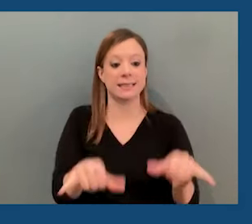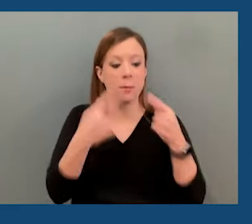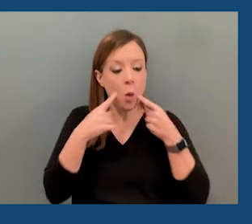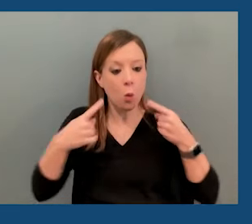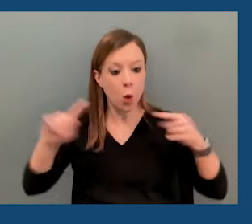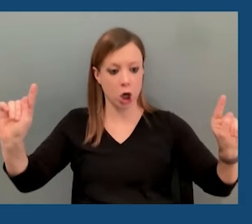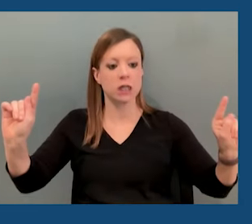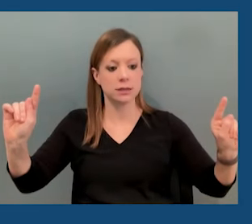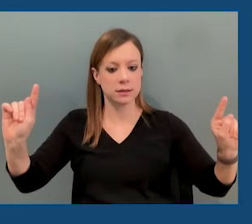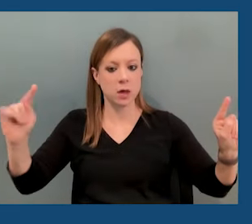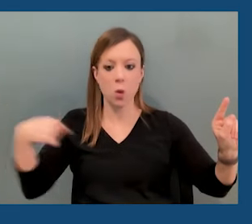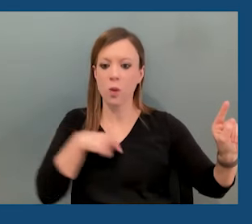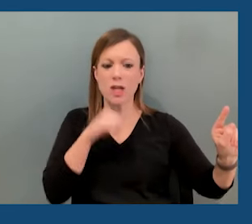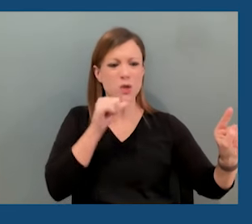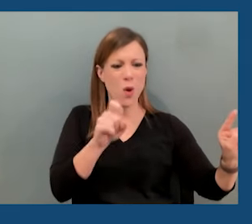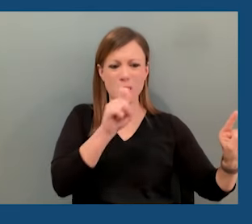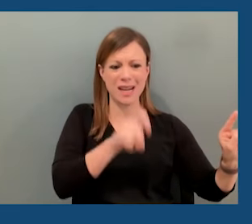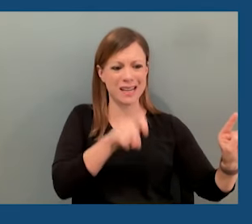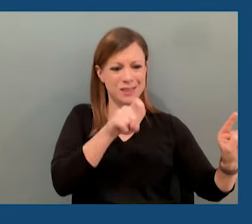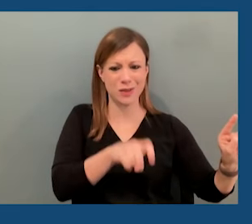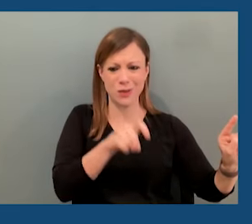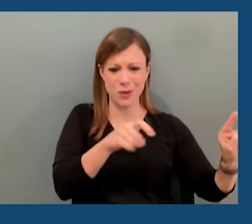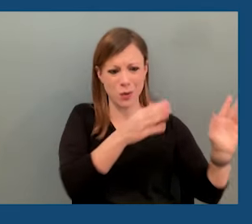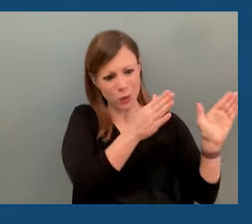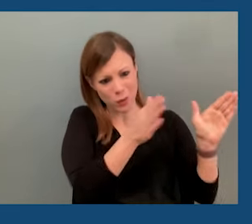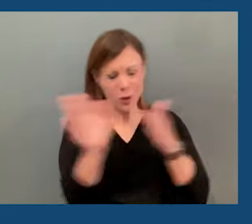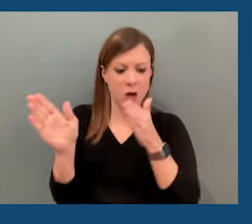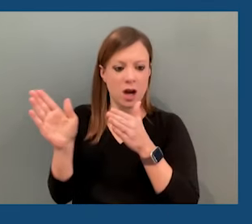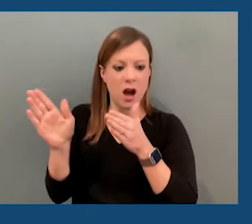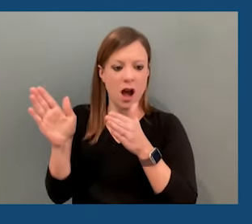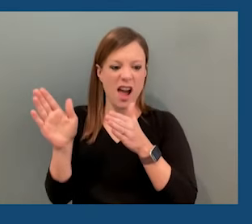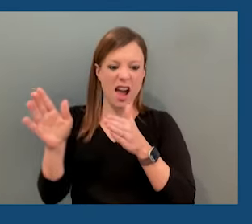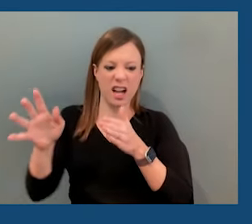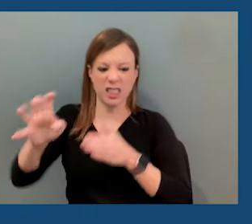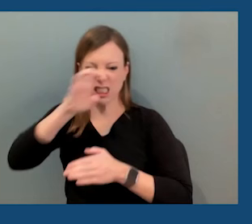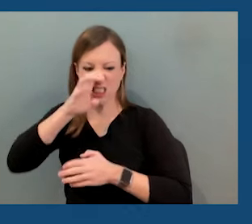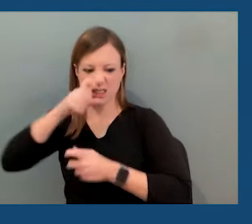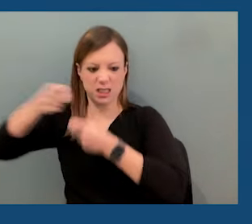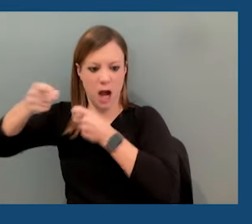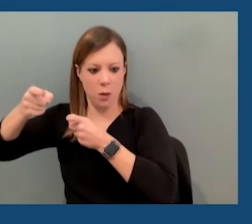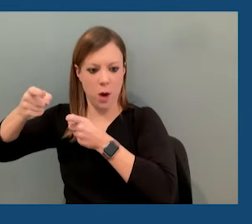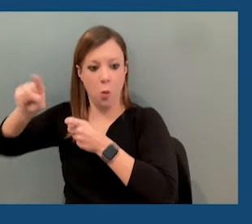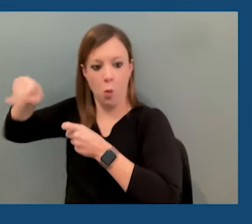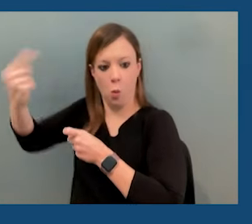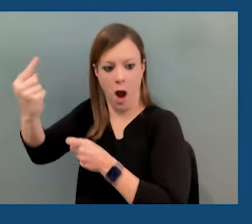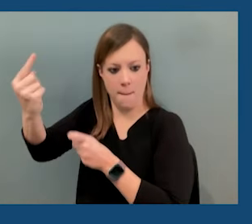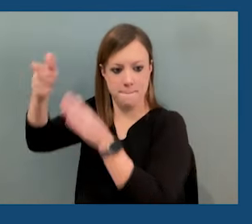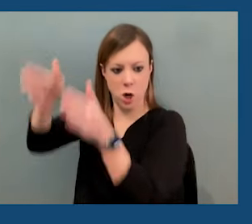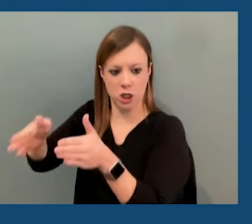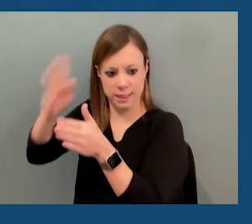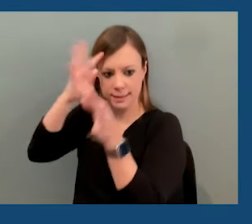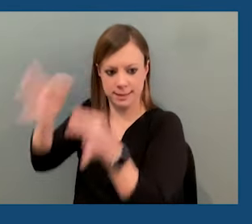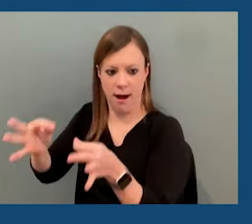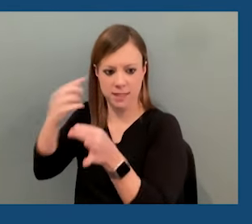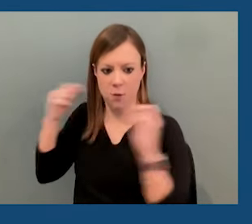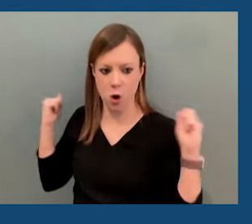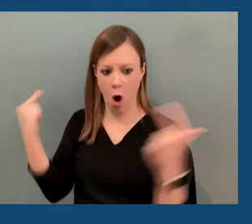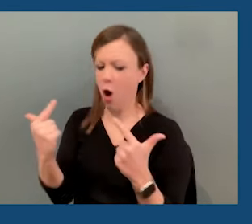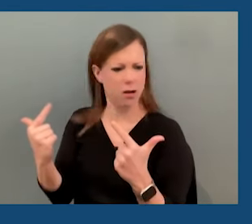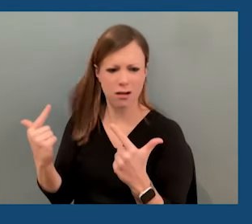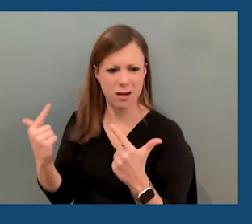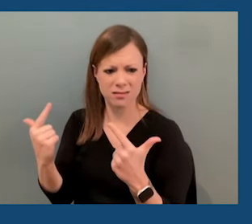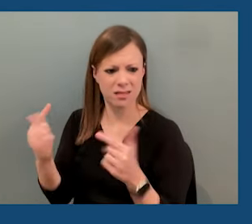of government, a tyrannical form of government where one person makes all the decisions or one group of people makes all the decisions, but that we, the people, through